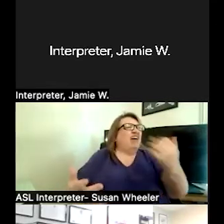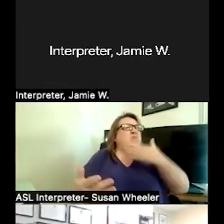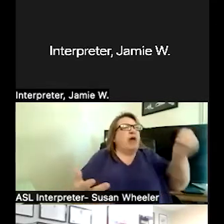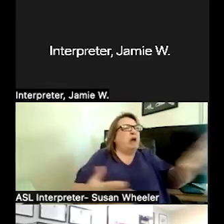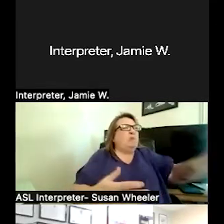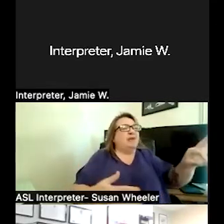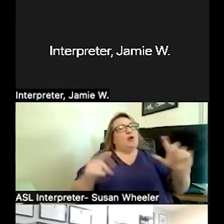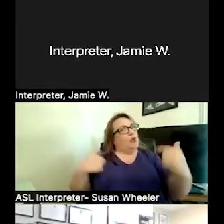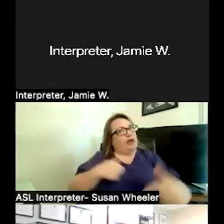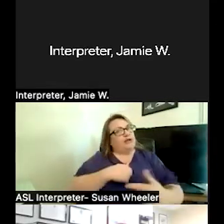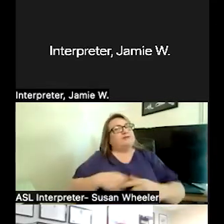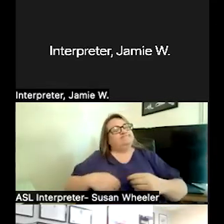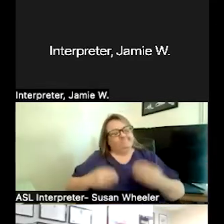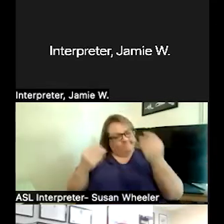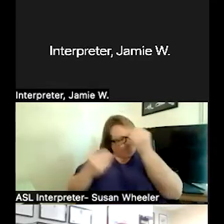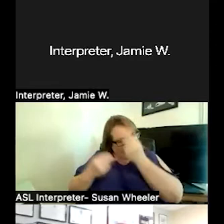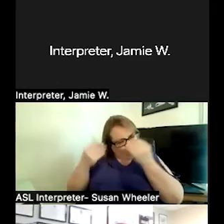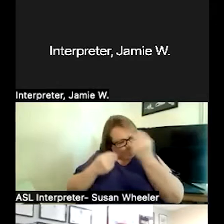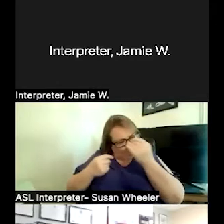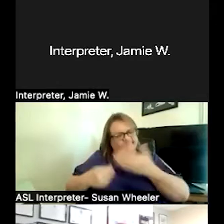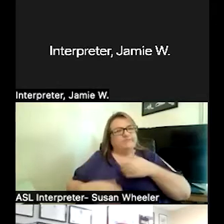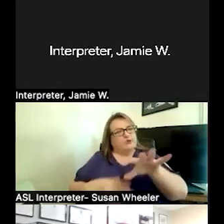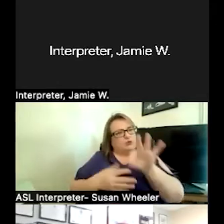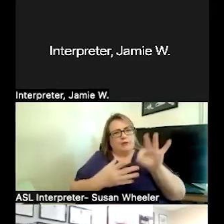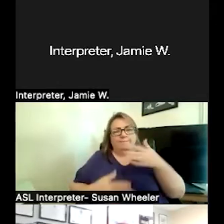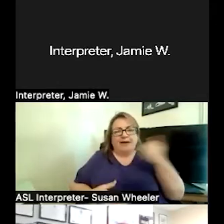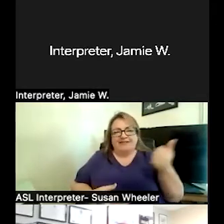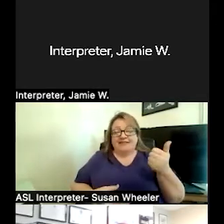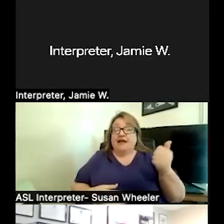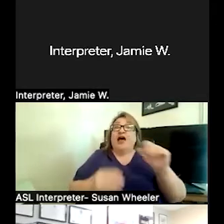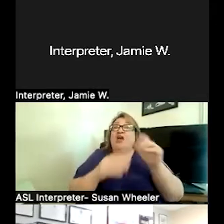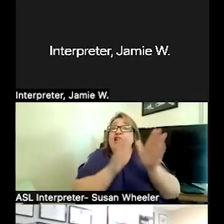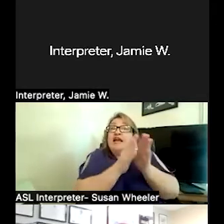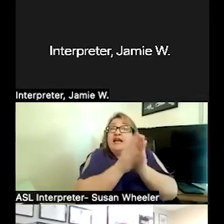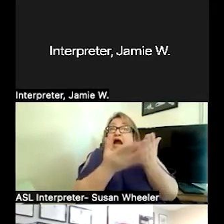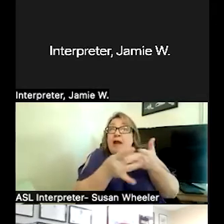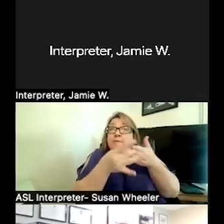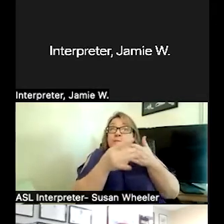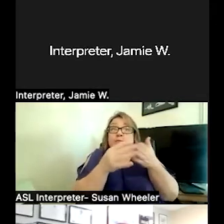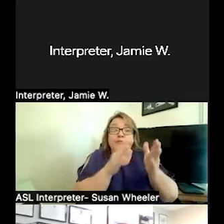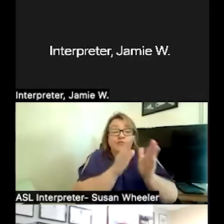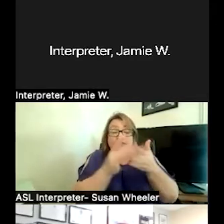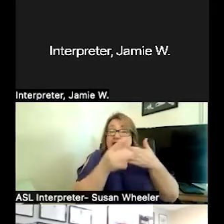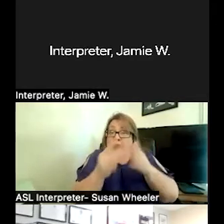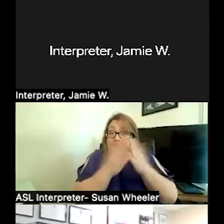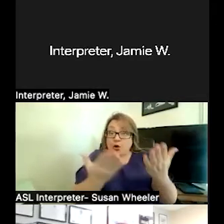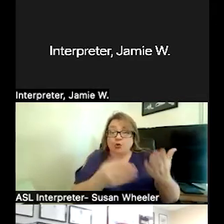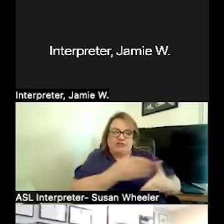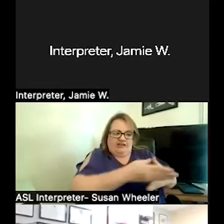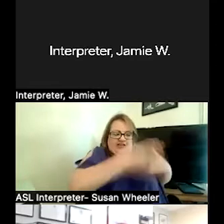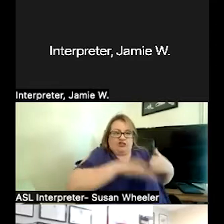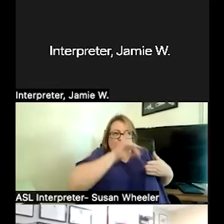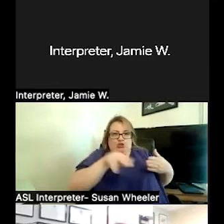very best. Also, this is a snapshot. The guidebook was finished on June 16th of this year, and I'm working